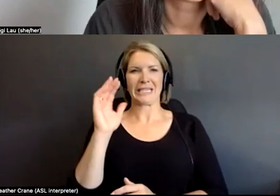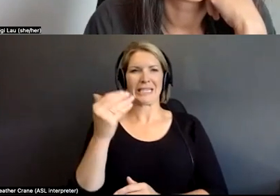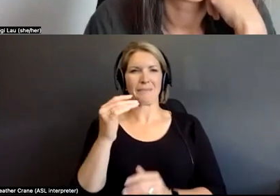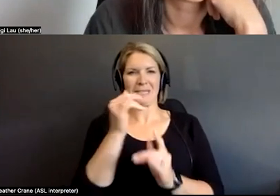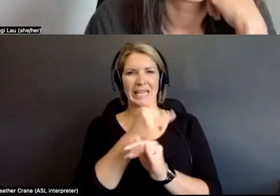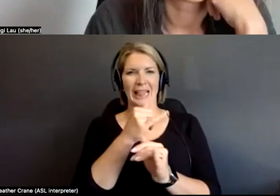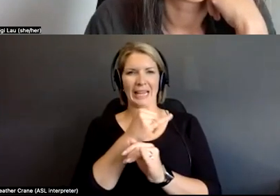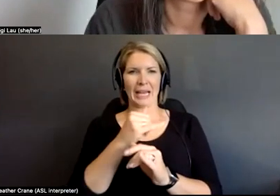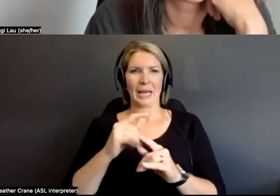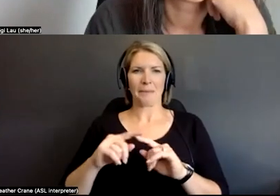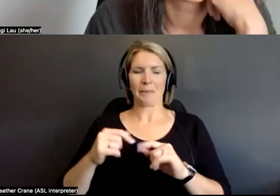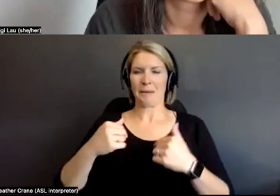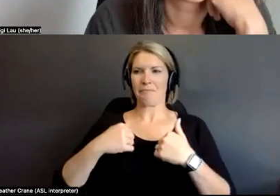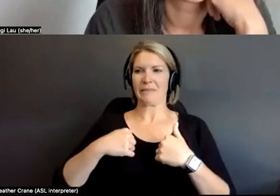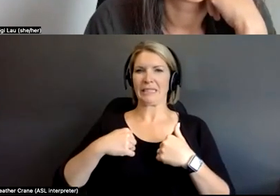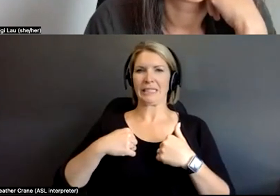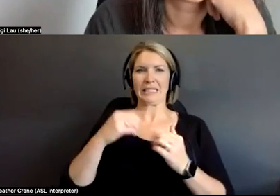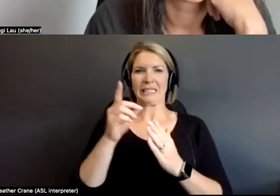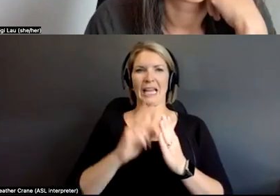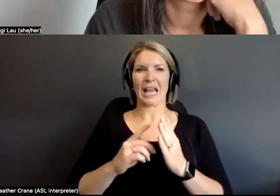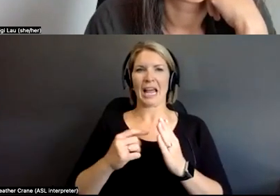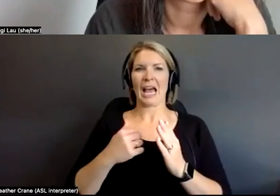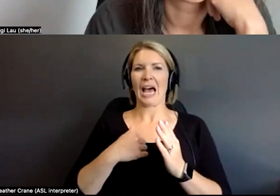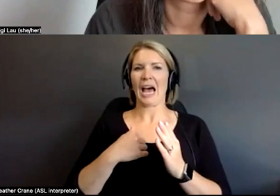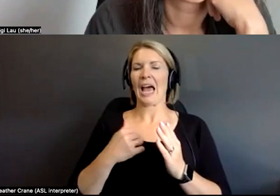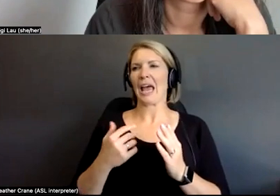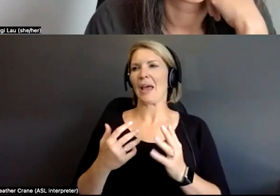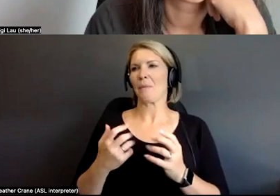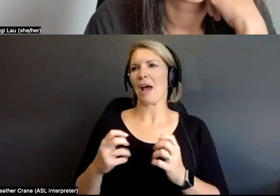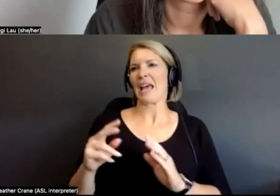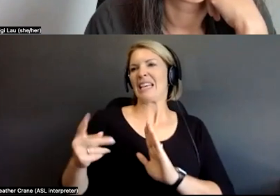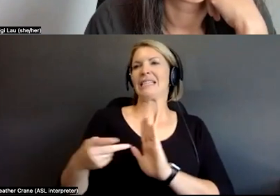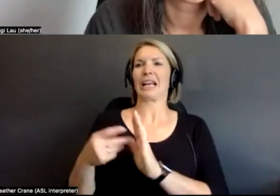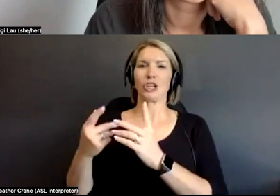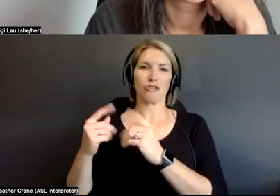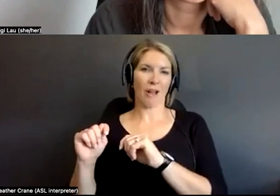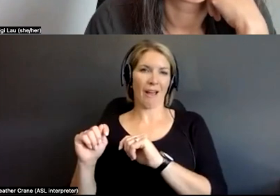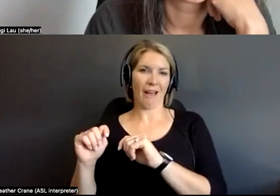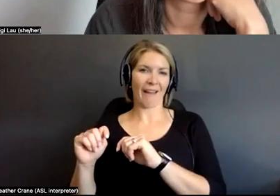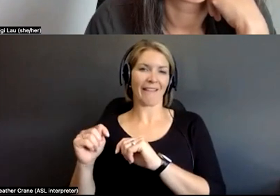Although as a designer, I might like to get a second try at something. I kind of like that side of it.